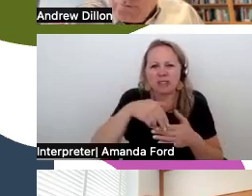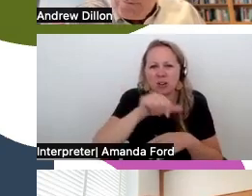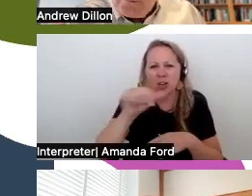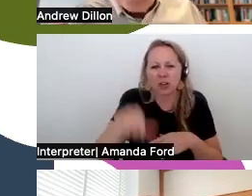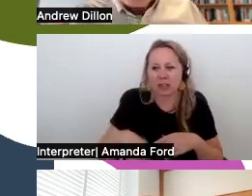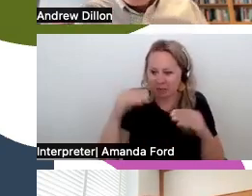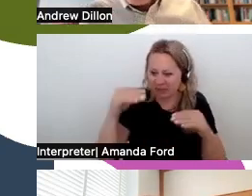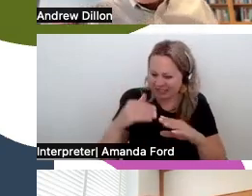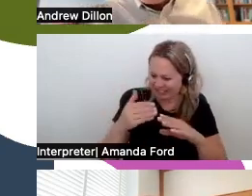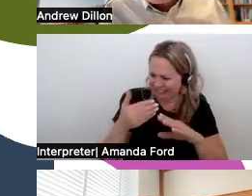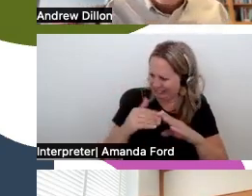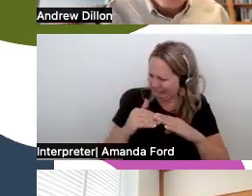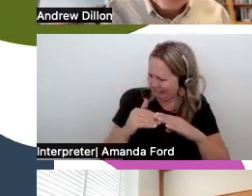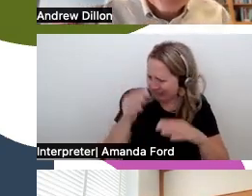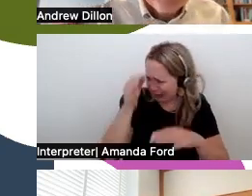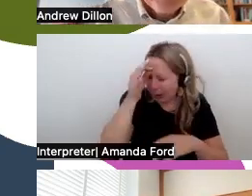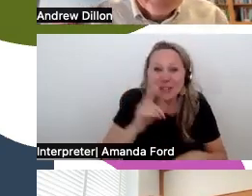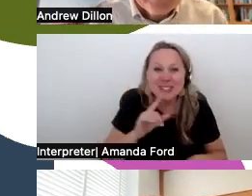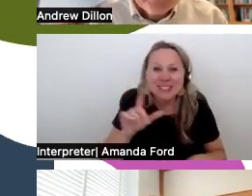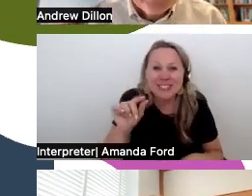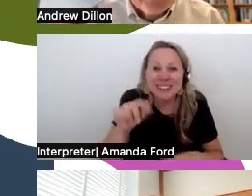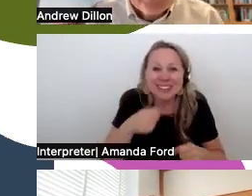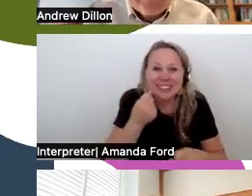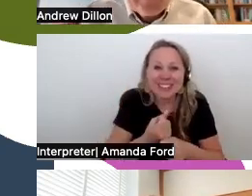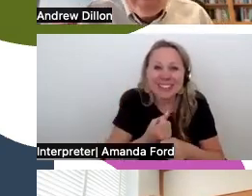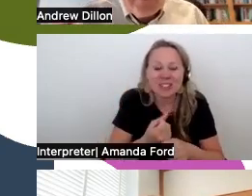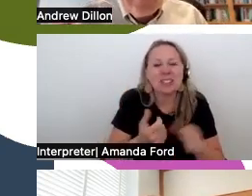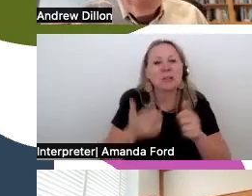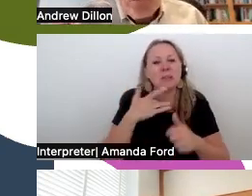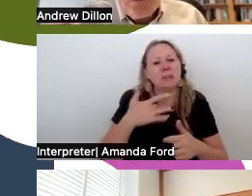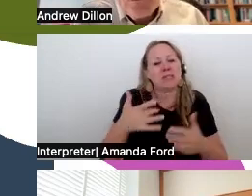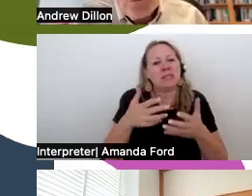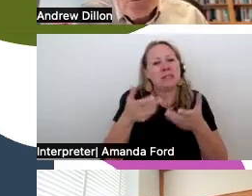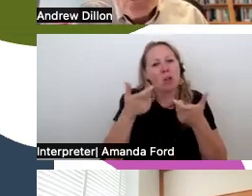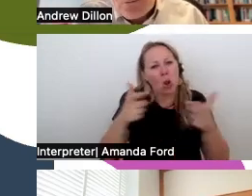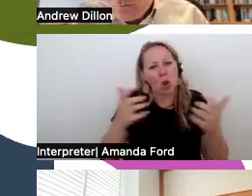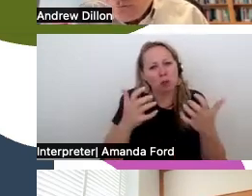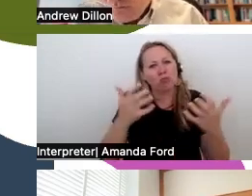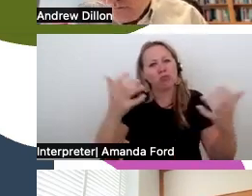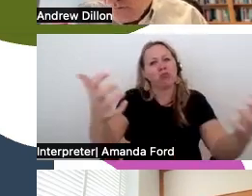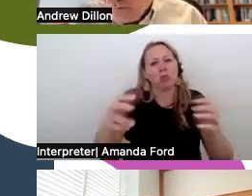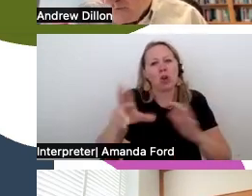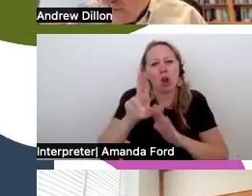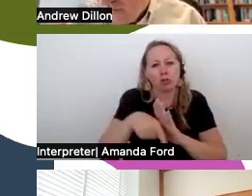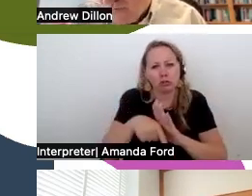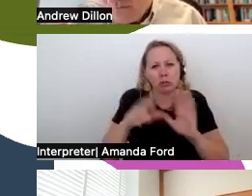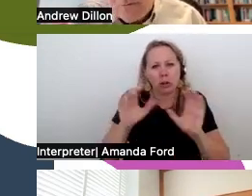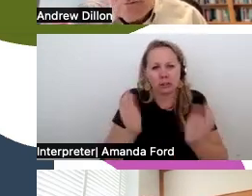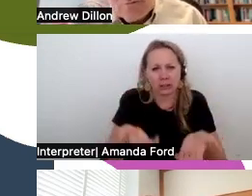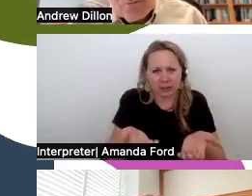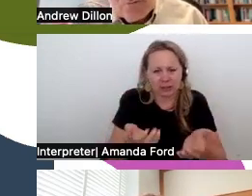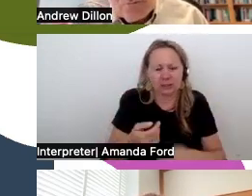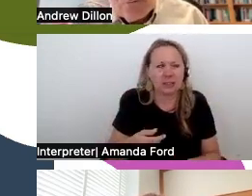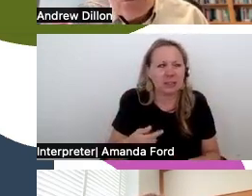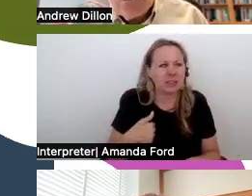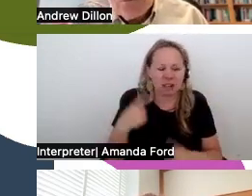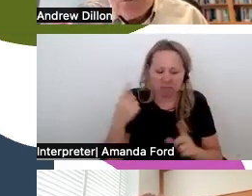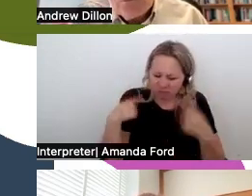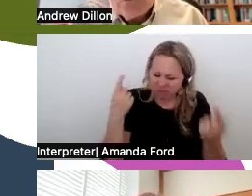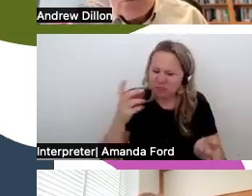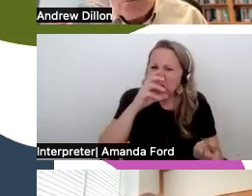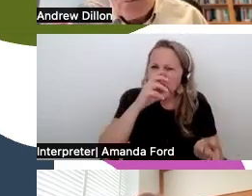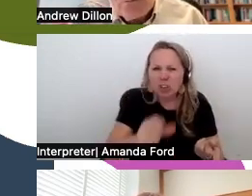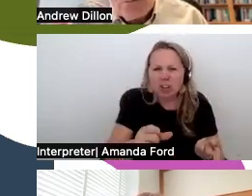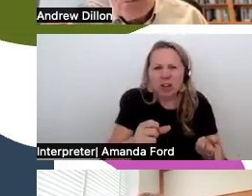shy of 20 years, mostly large undergraduate courses. I've always been drawn to figuring out how to make